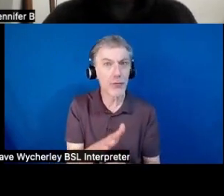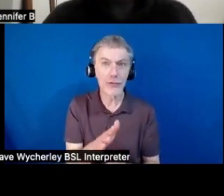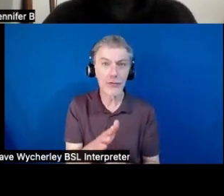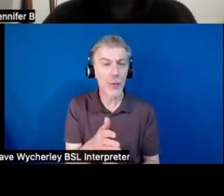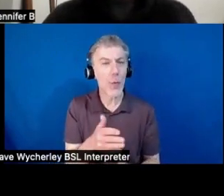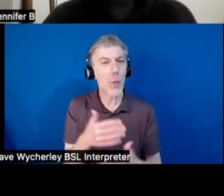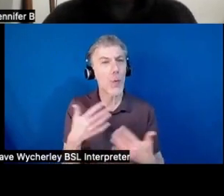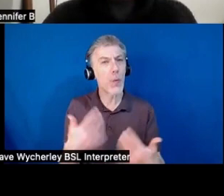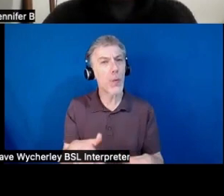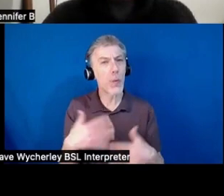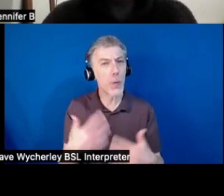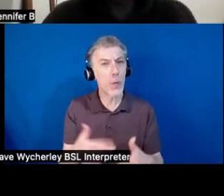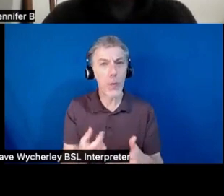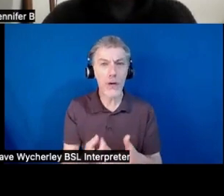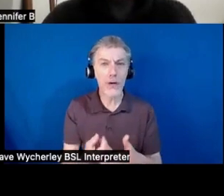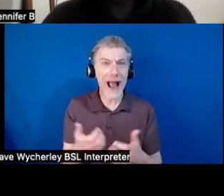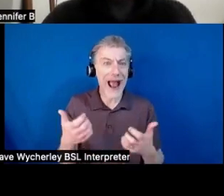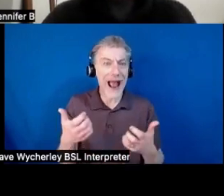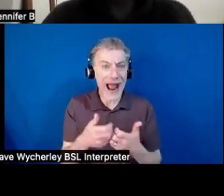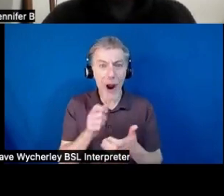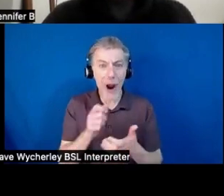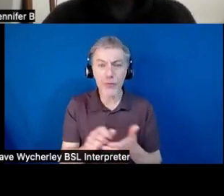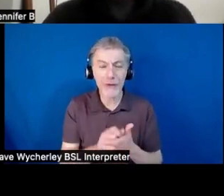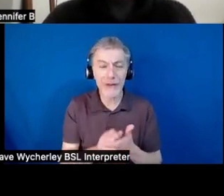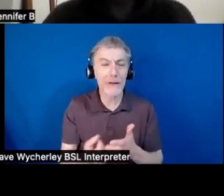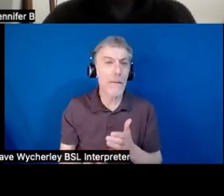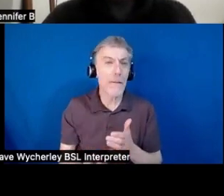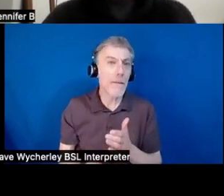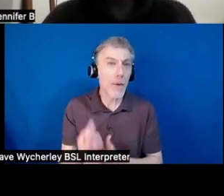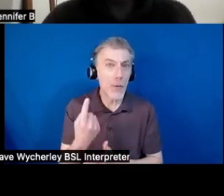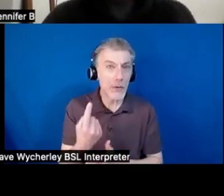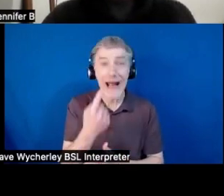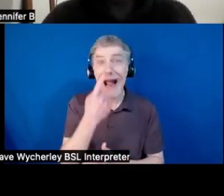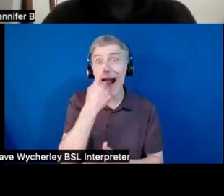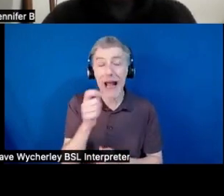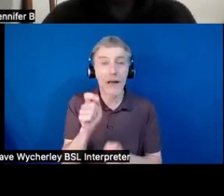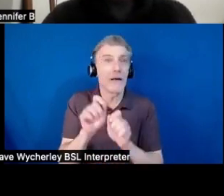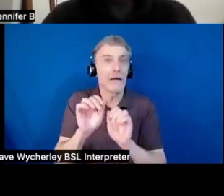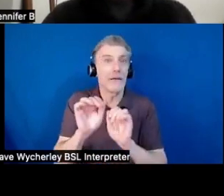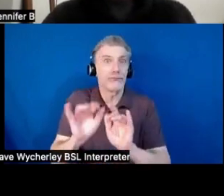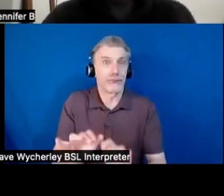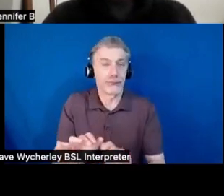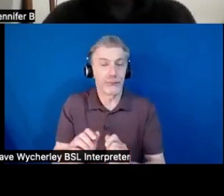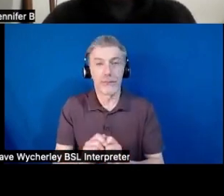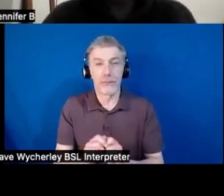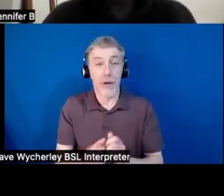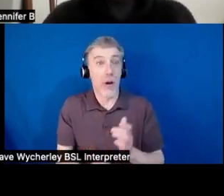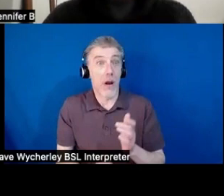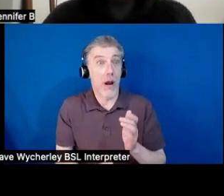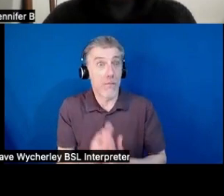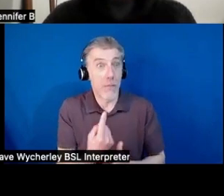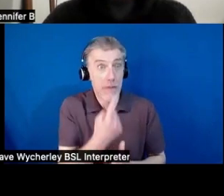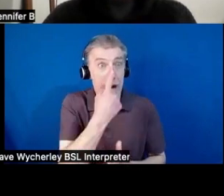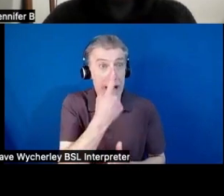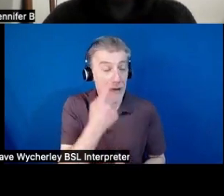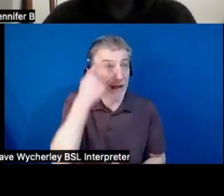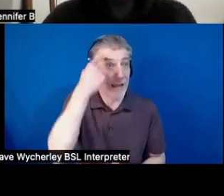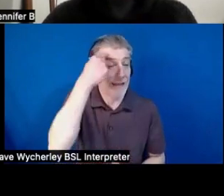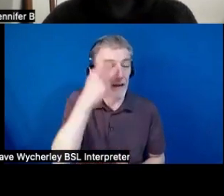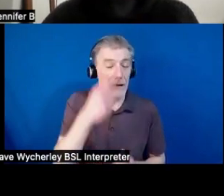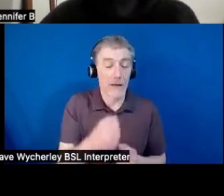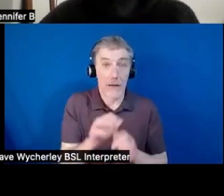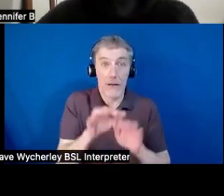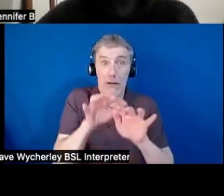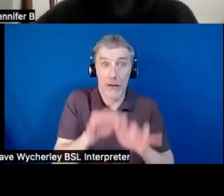form, how it was written. It's these moments of being able to kind of think or discuss or just describe a moment in time,